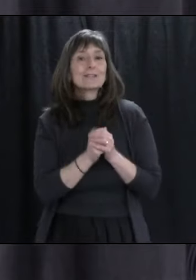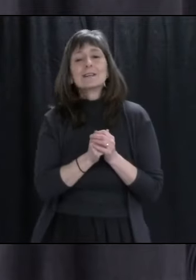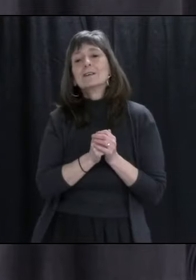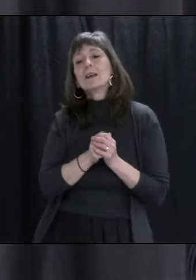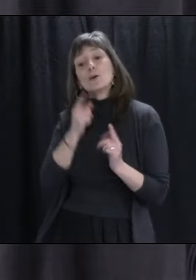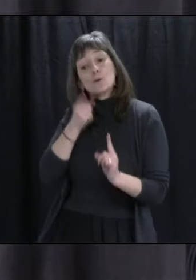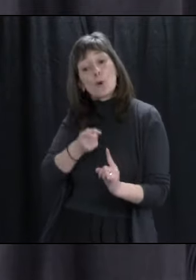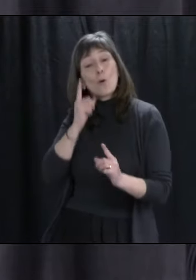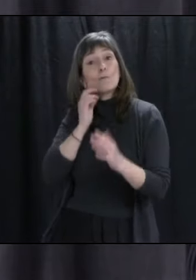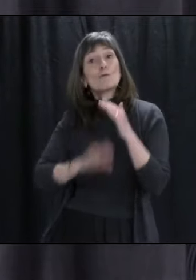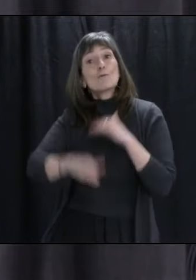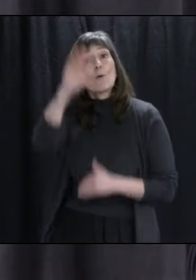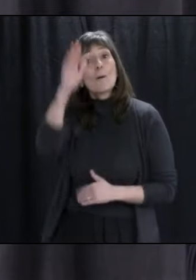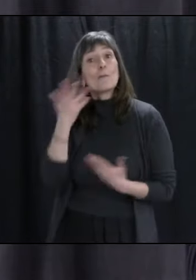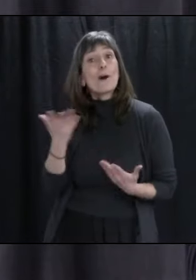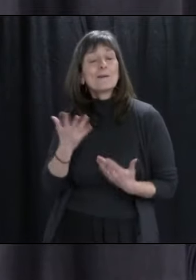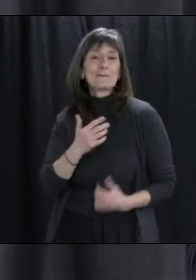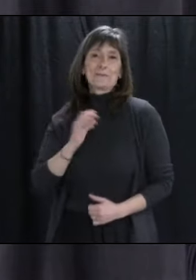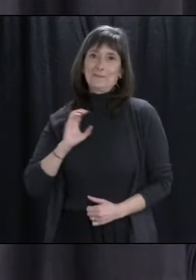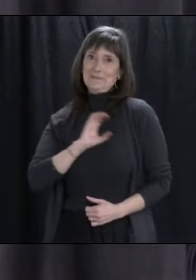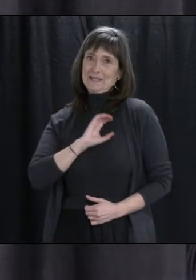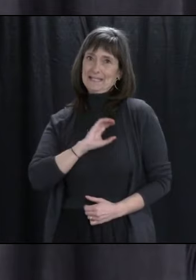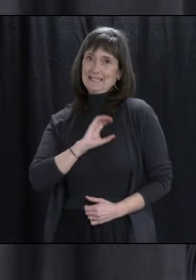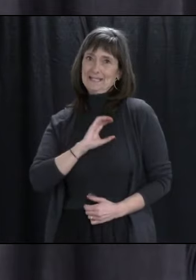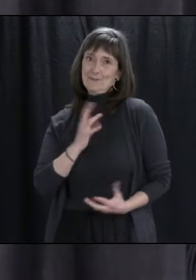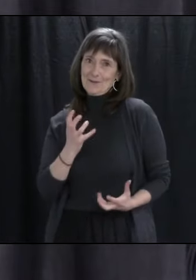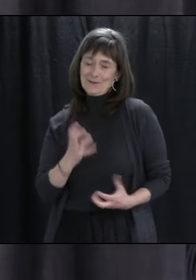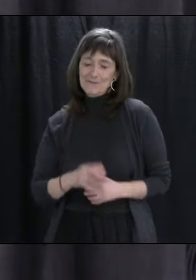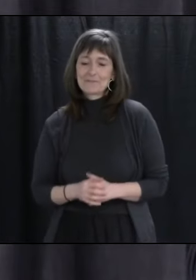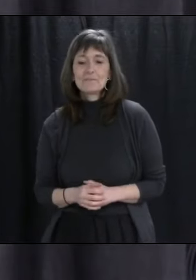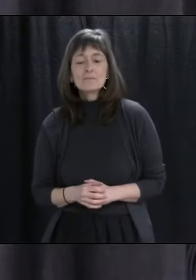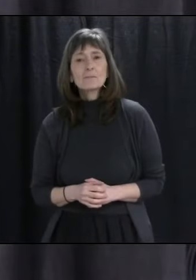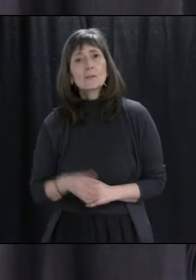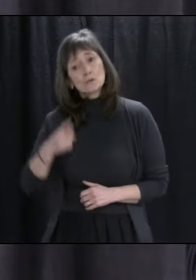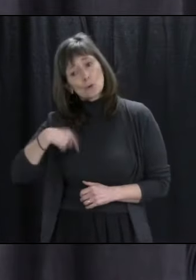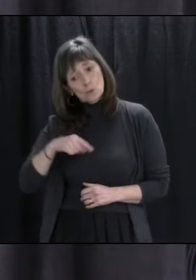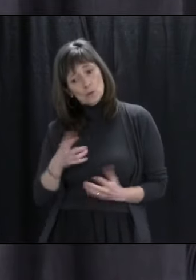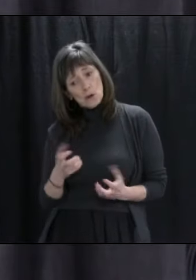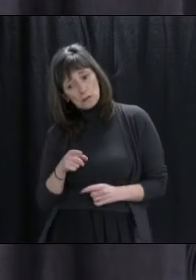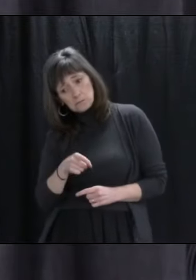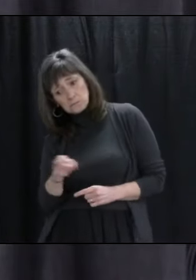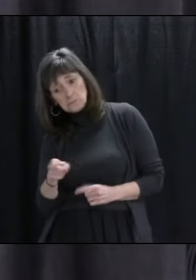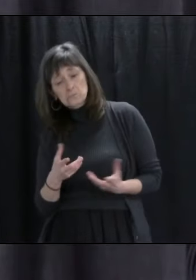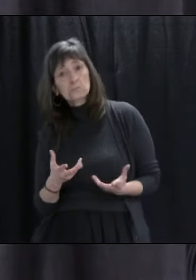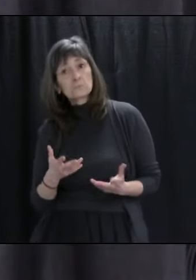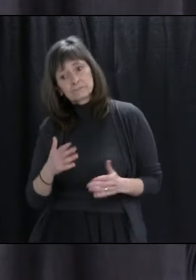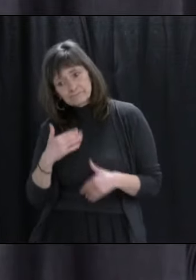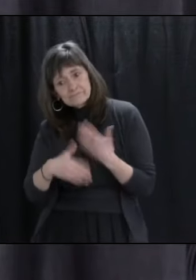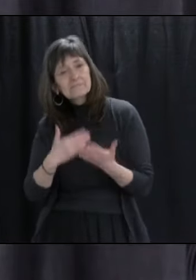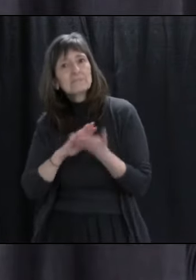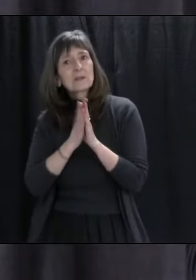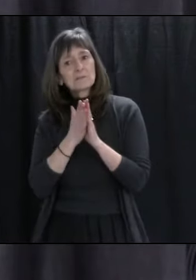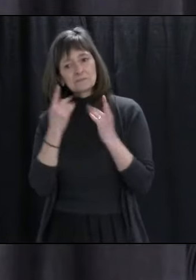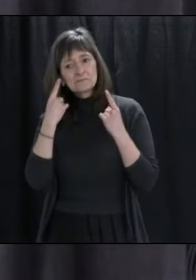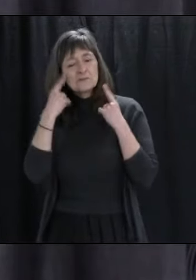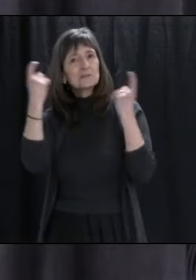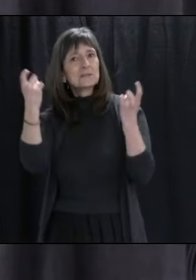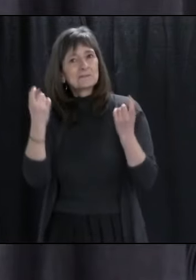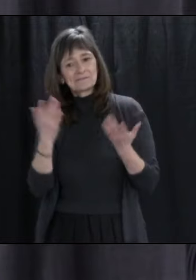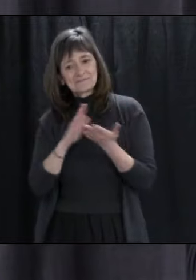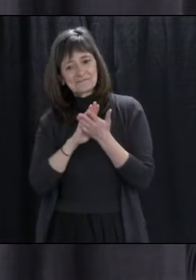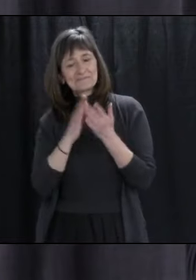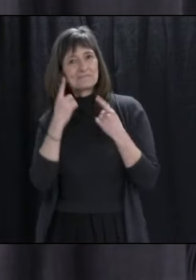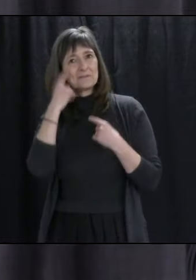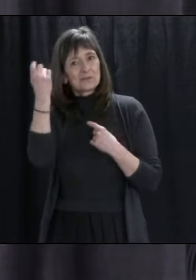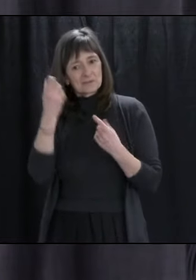officer. And so for most of us, we want Jacob to be able to live his dream and see his aspirations come